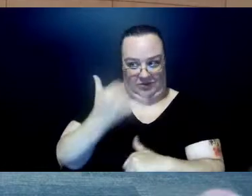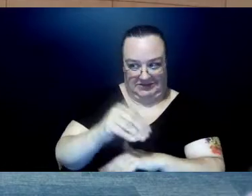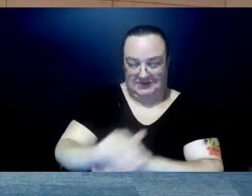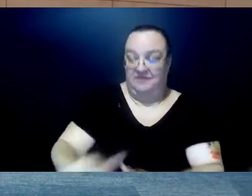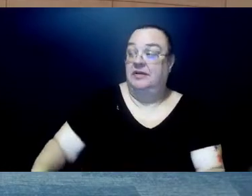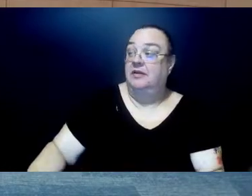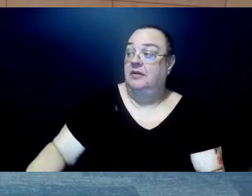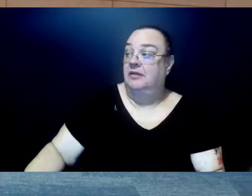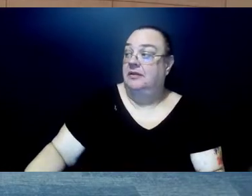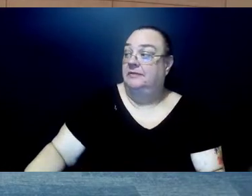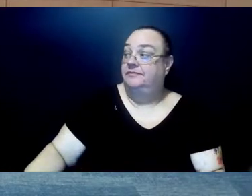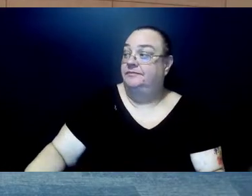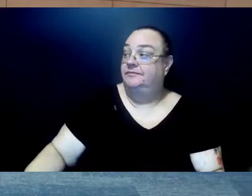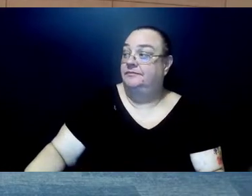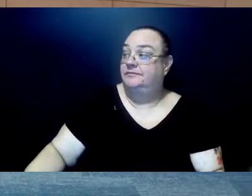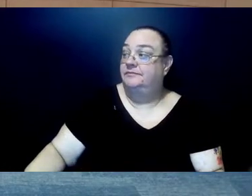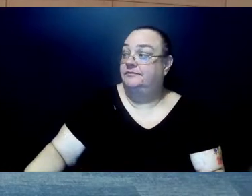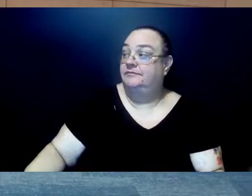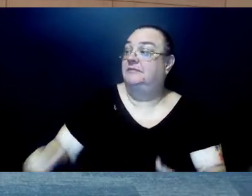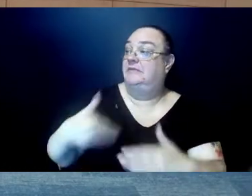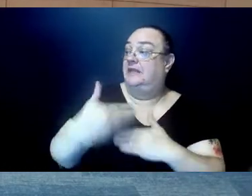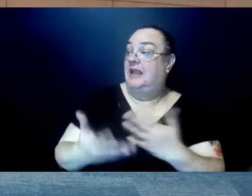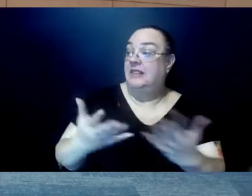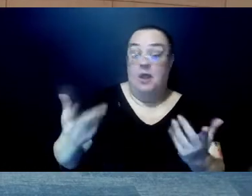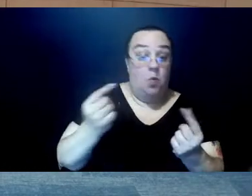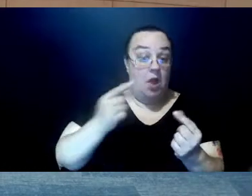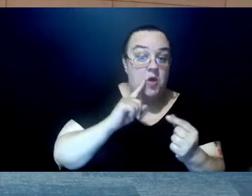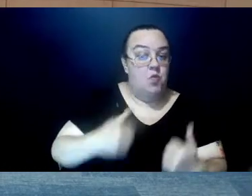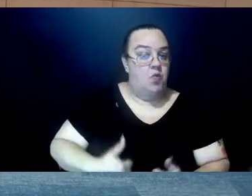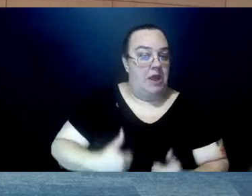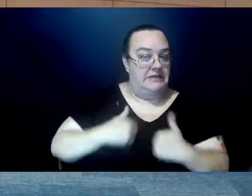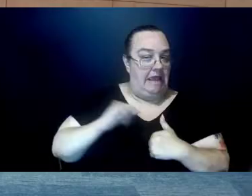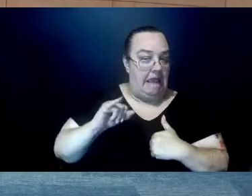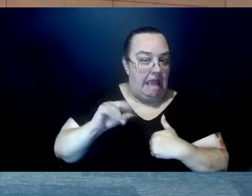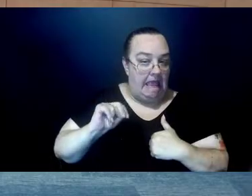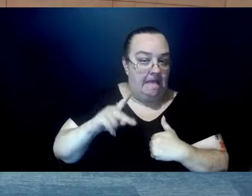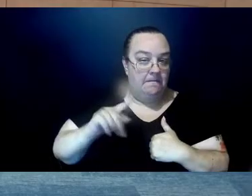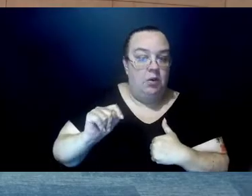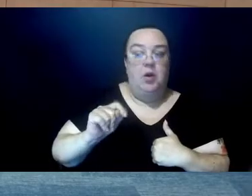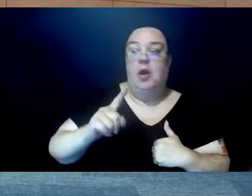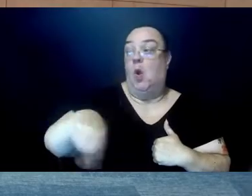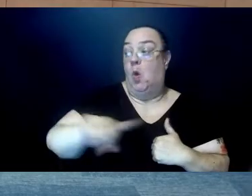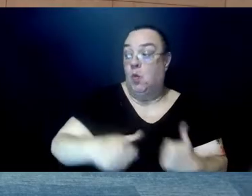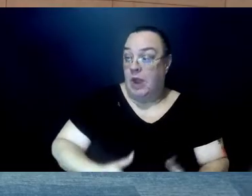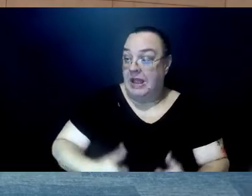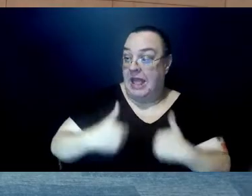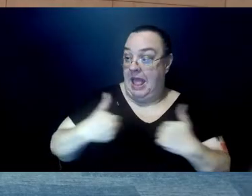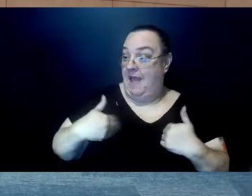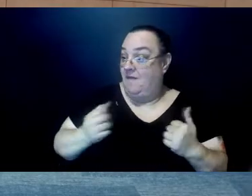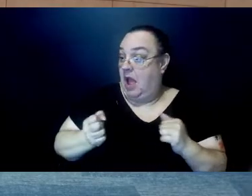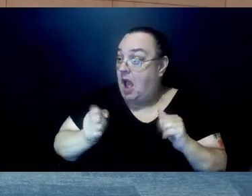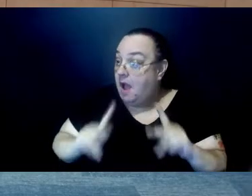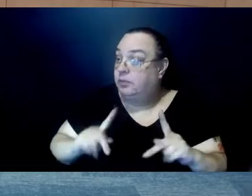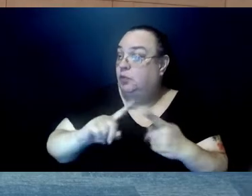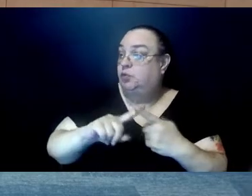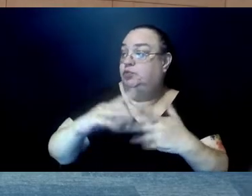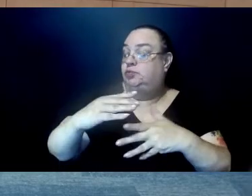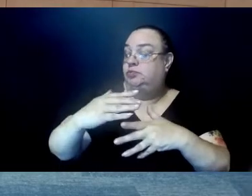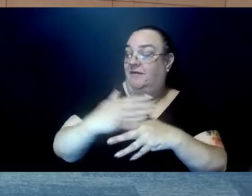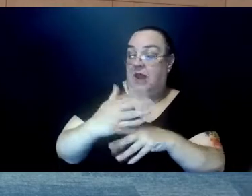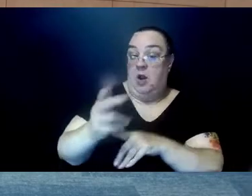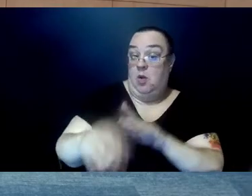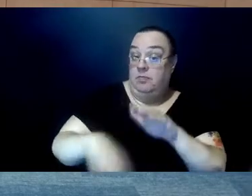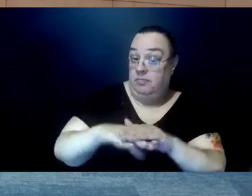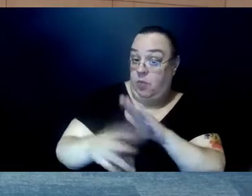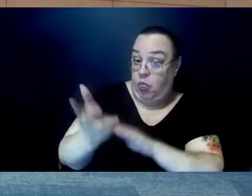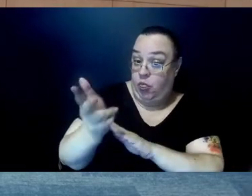next item on our agenda is resident input. This is an opportunity for residents to provide 3 minutes of